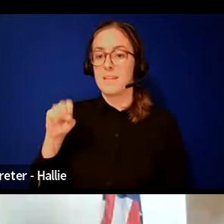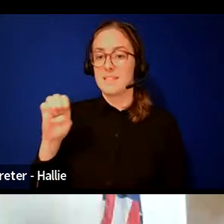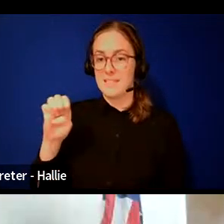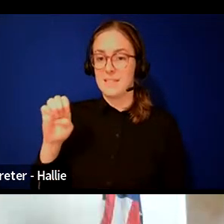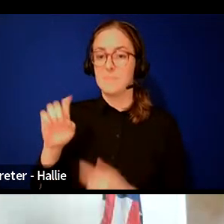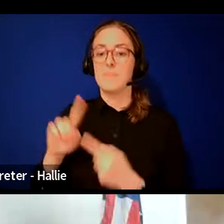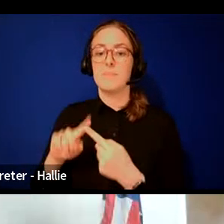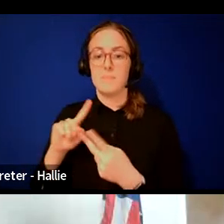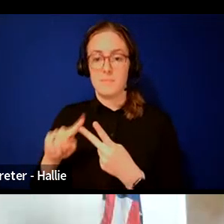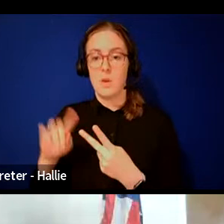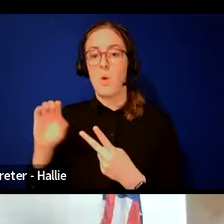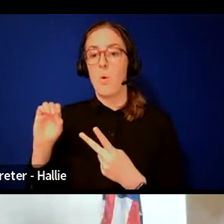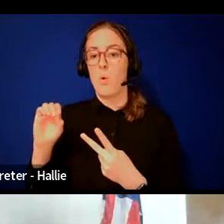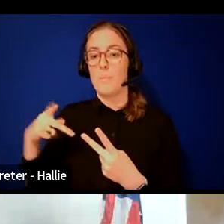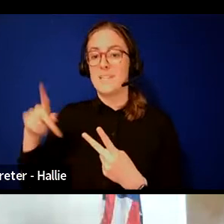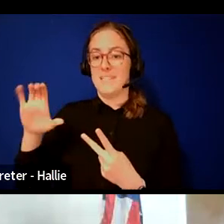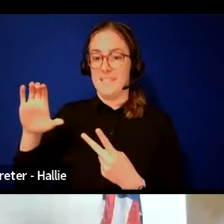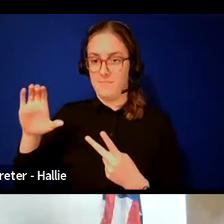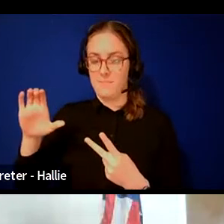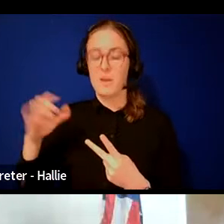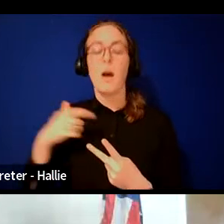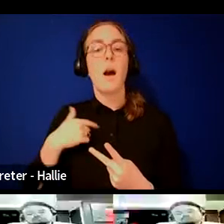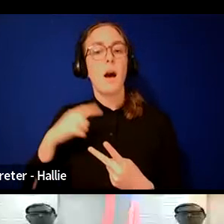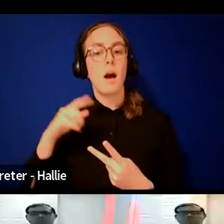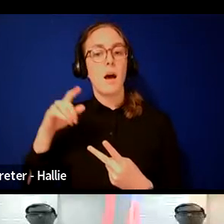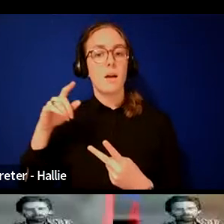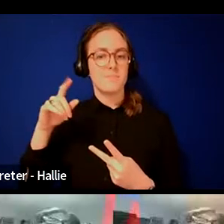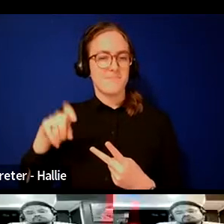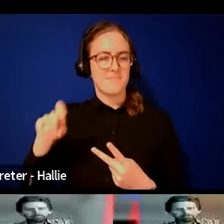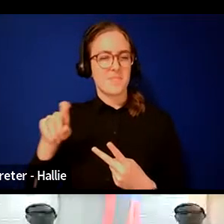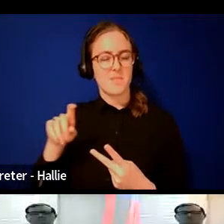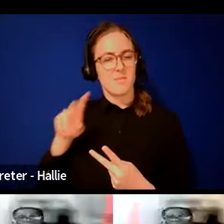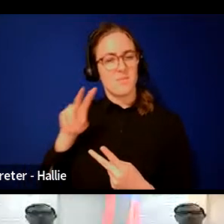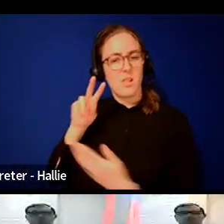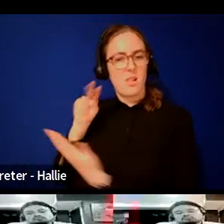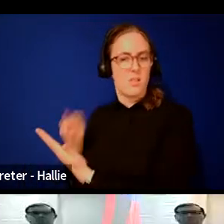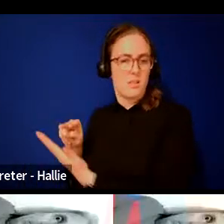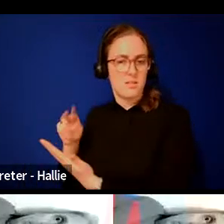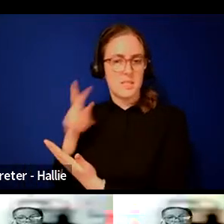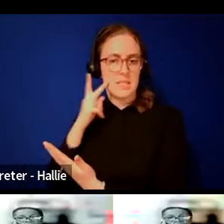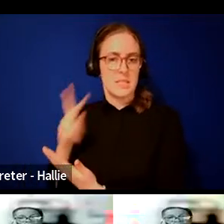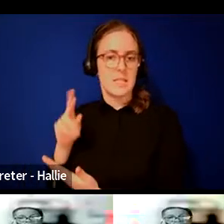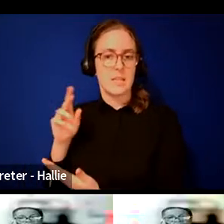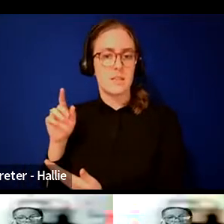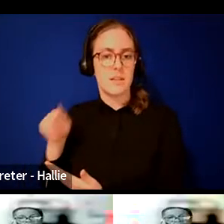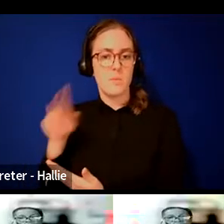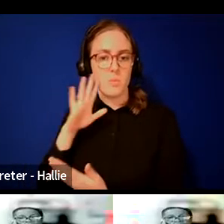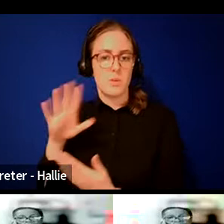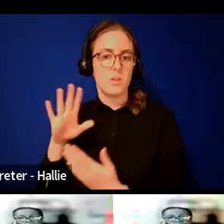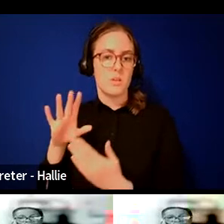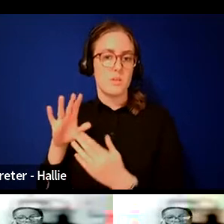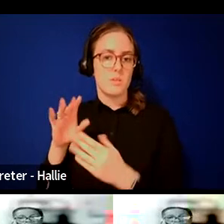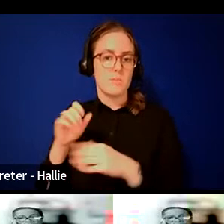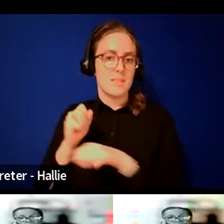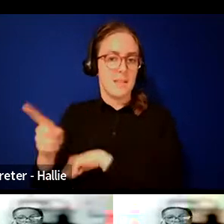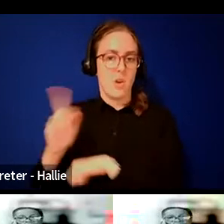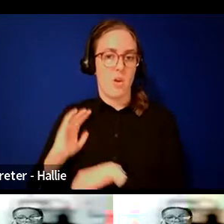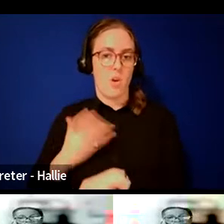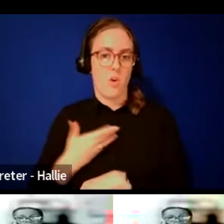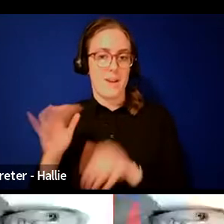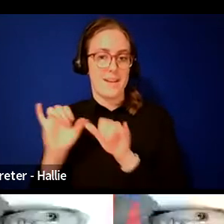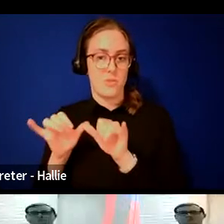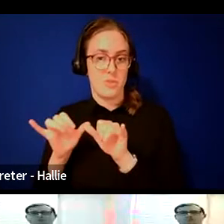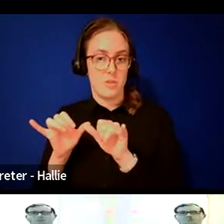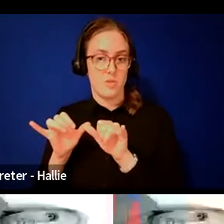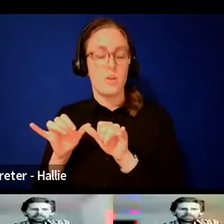OPC. I will have to go back and look and because they get sent to our engineer and